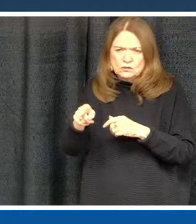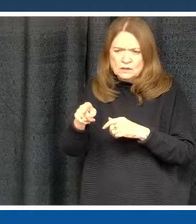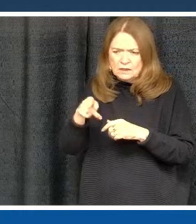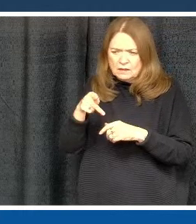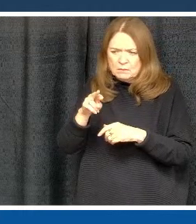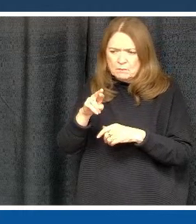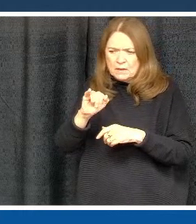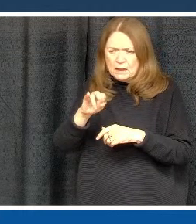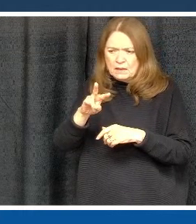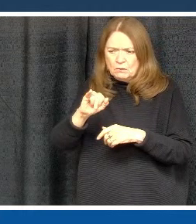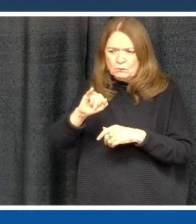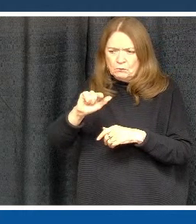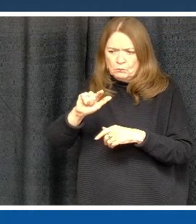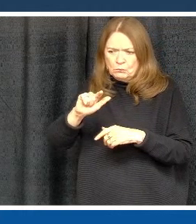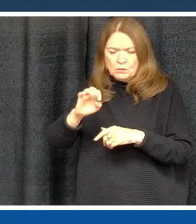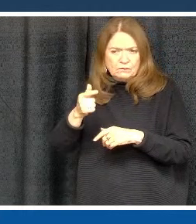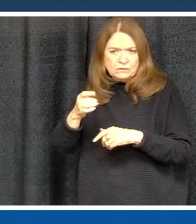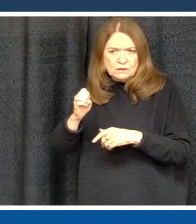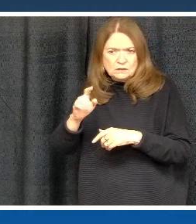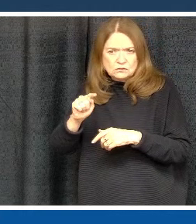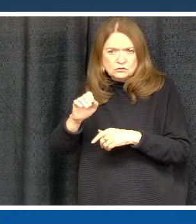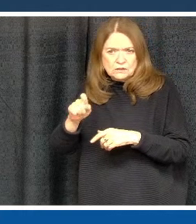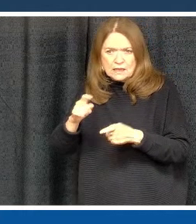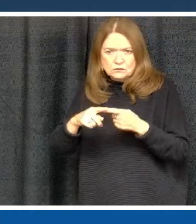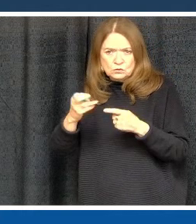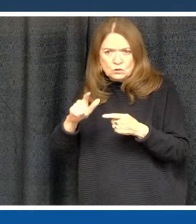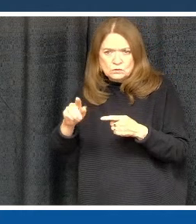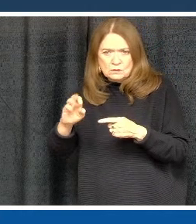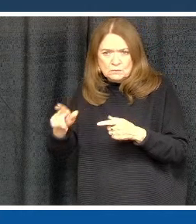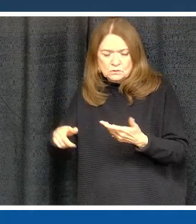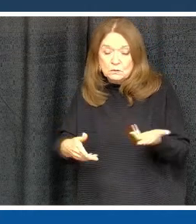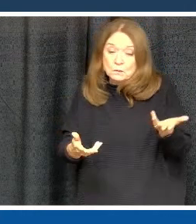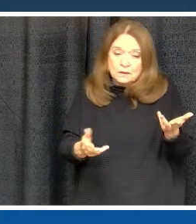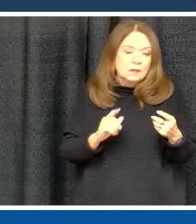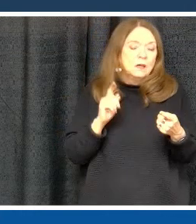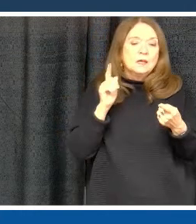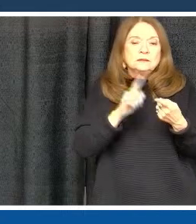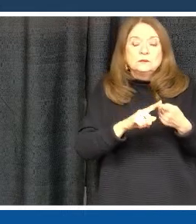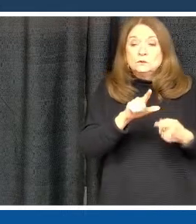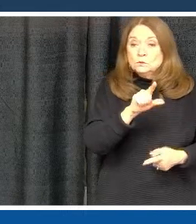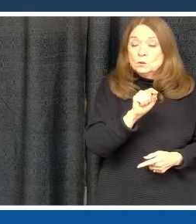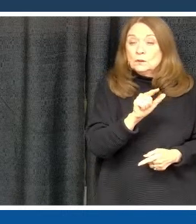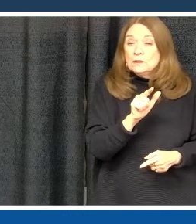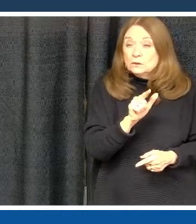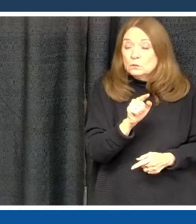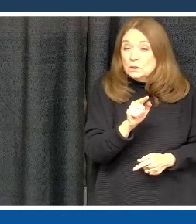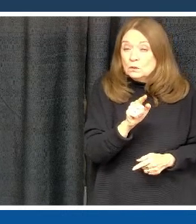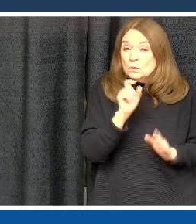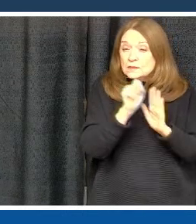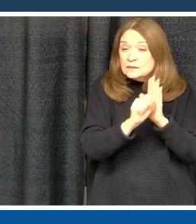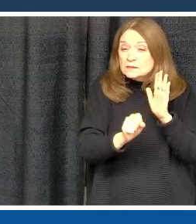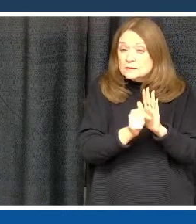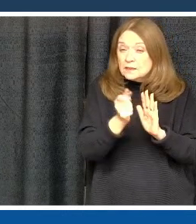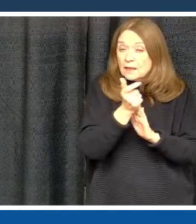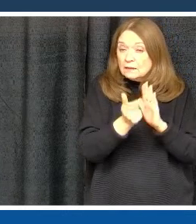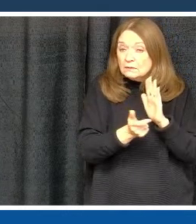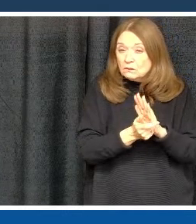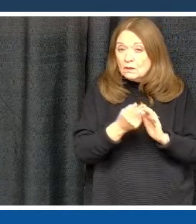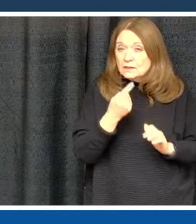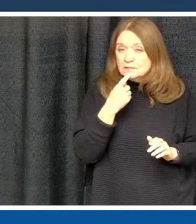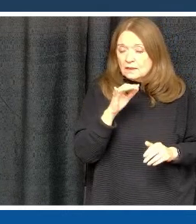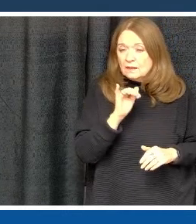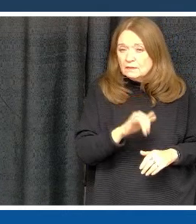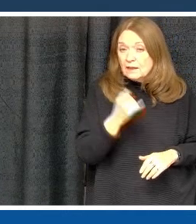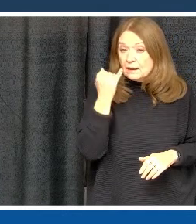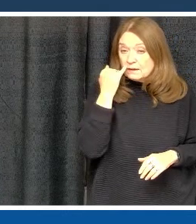privilege tax? So up until 2021, state law said that